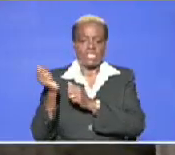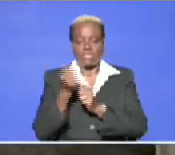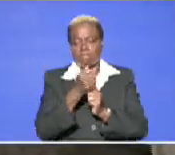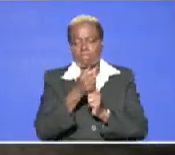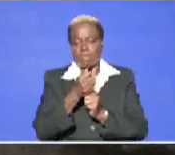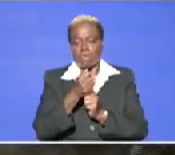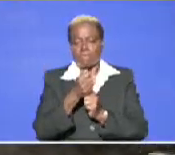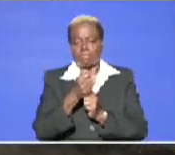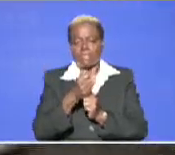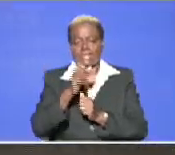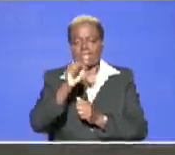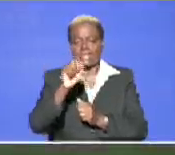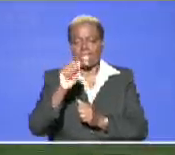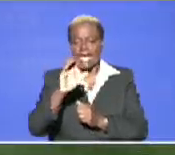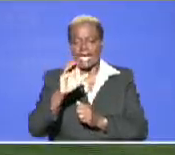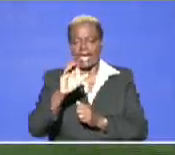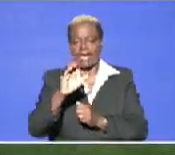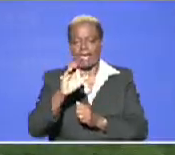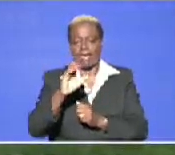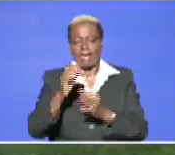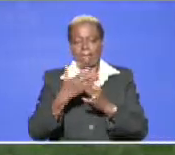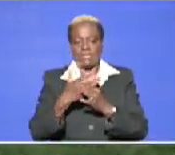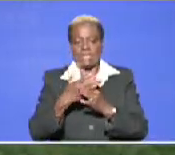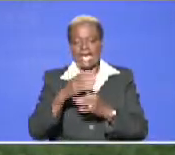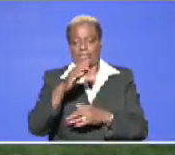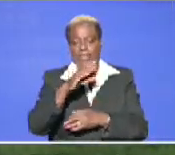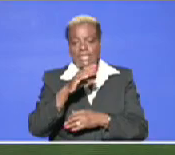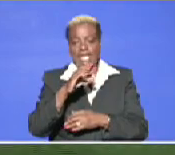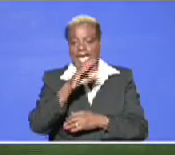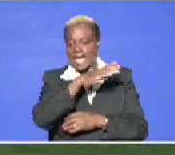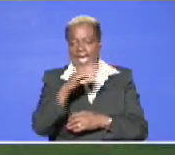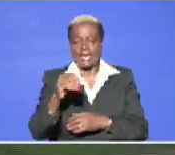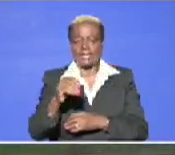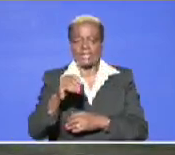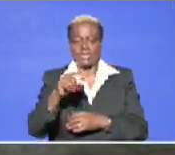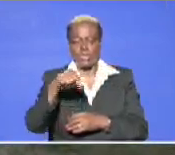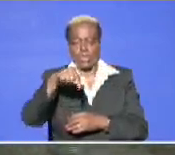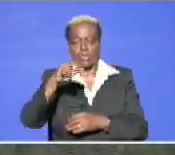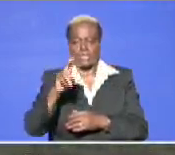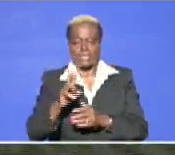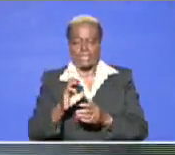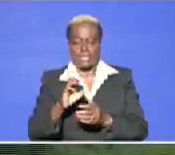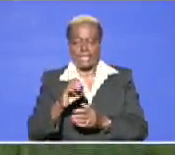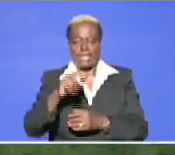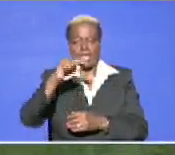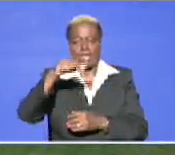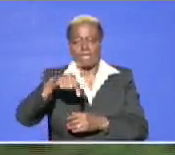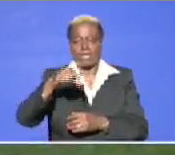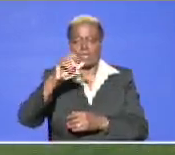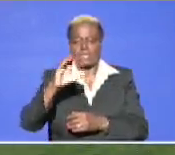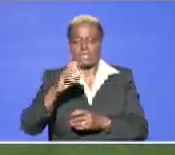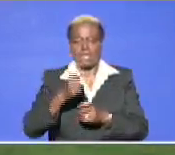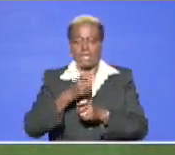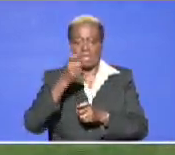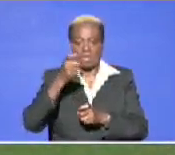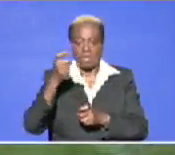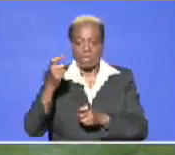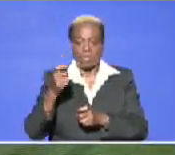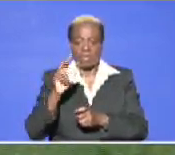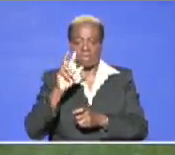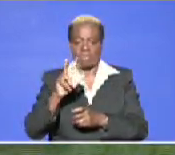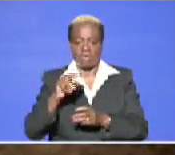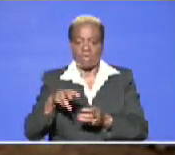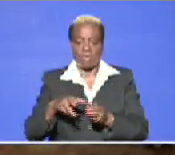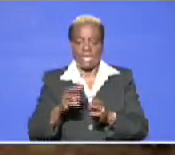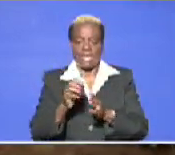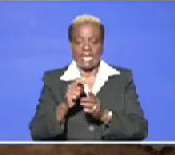Big Red Machine and the Queen's College Comets. This one would be a back-and-forth affair as QC would pop out to an early 3-run lead, but SAC would come back